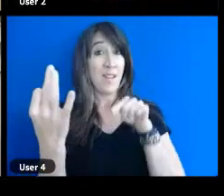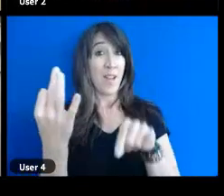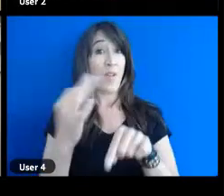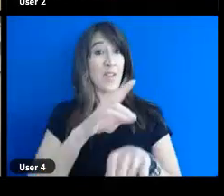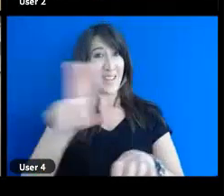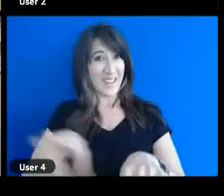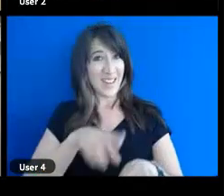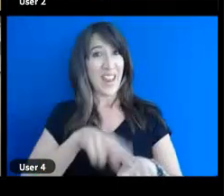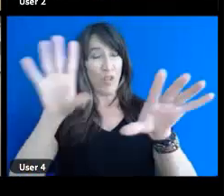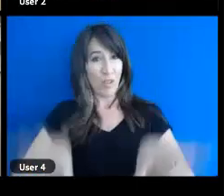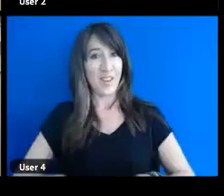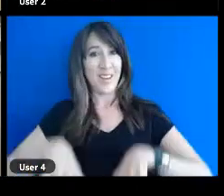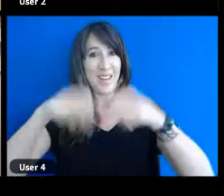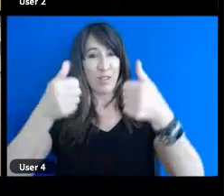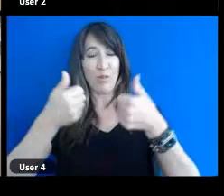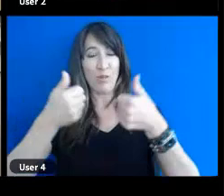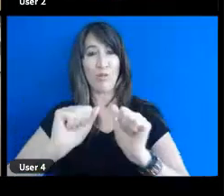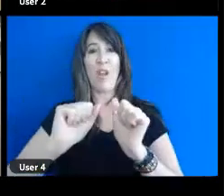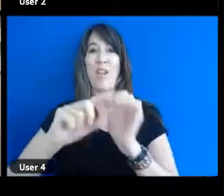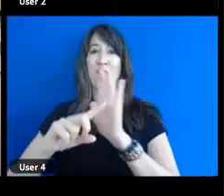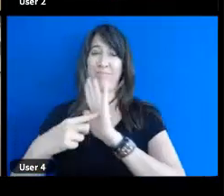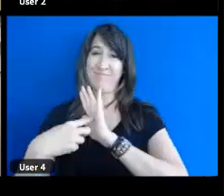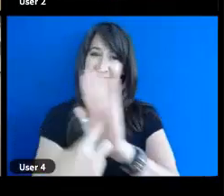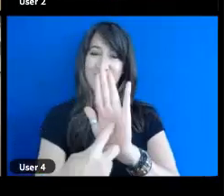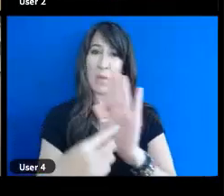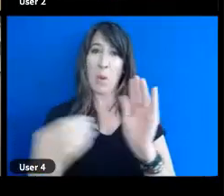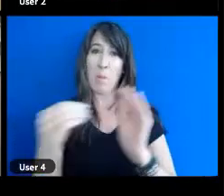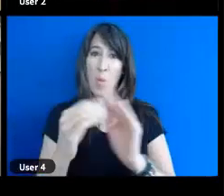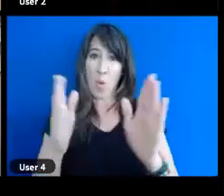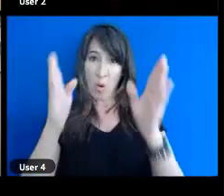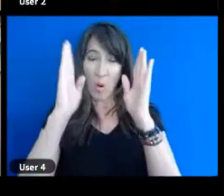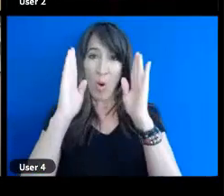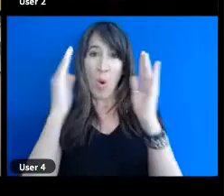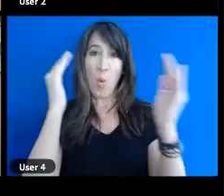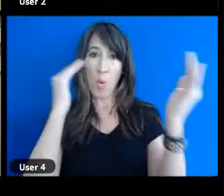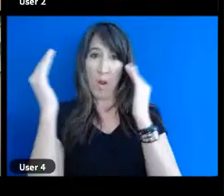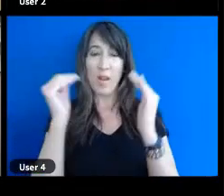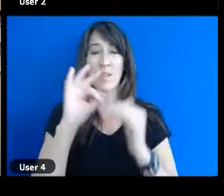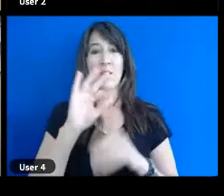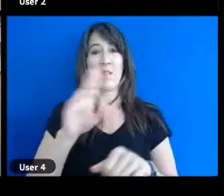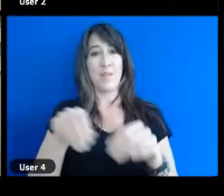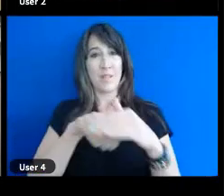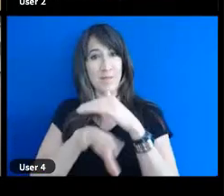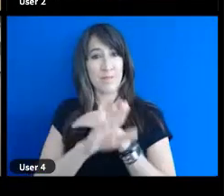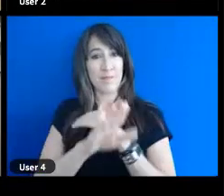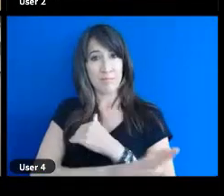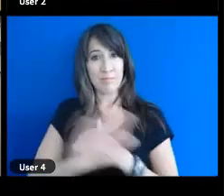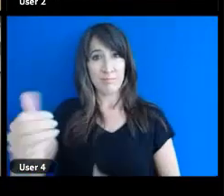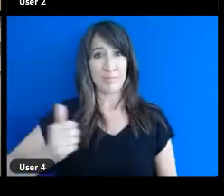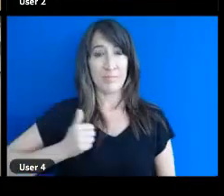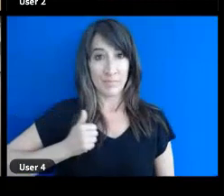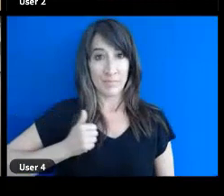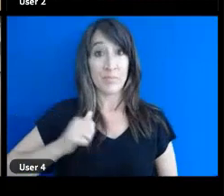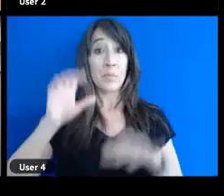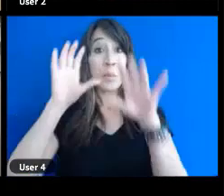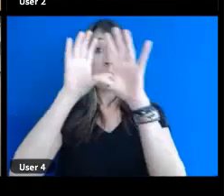this national initiative to raise awareness about accessibility in Canada. The President's Group is